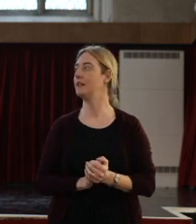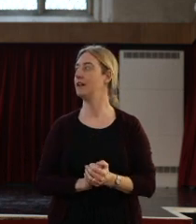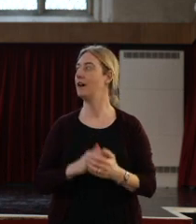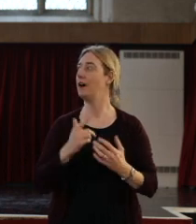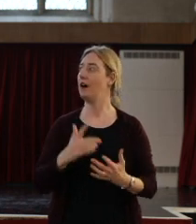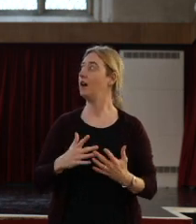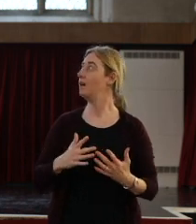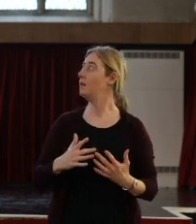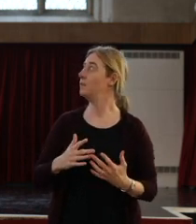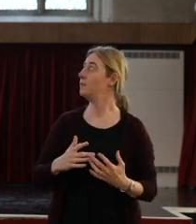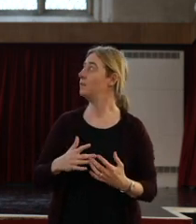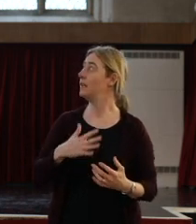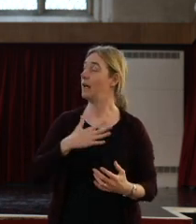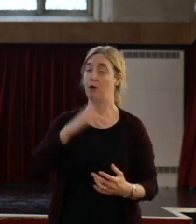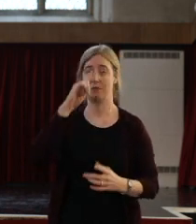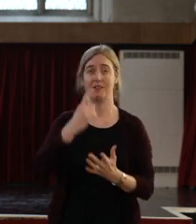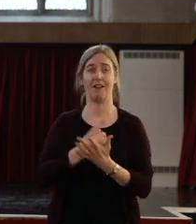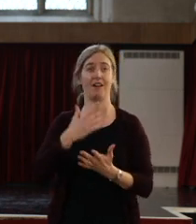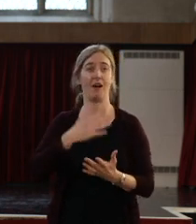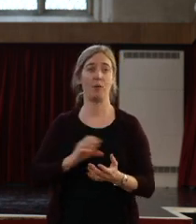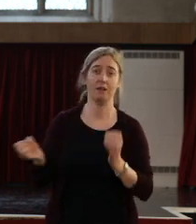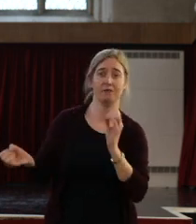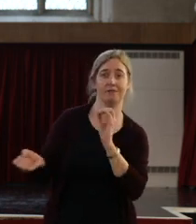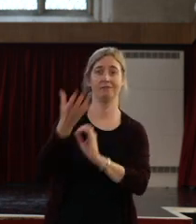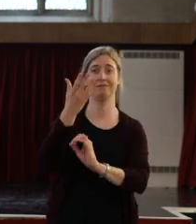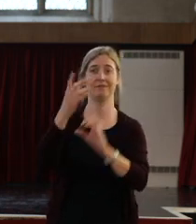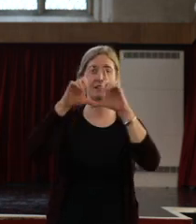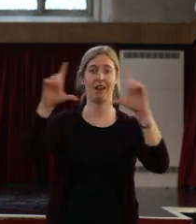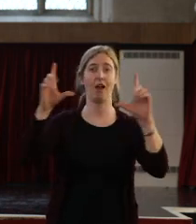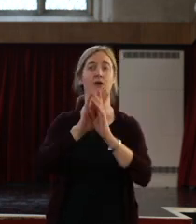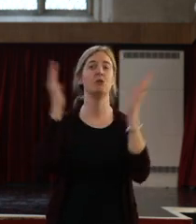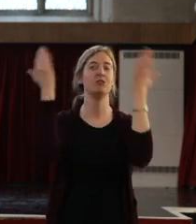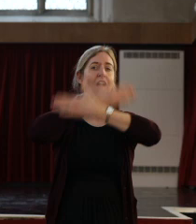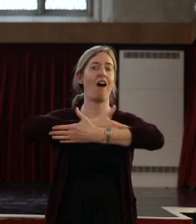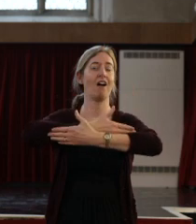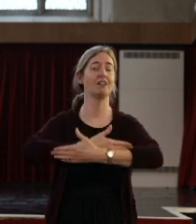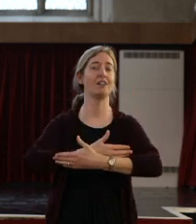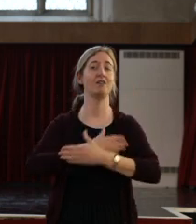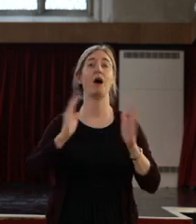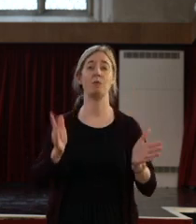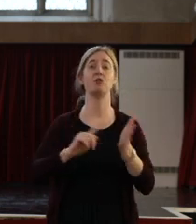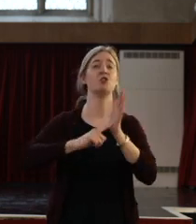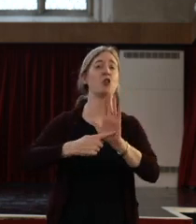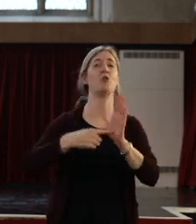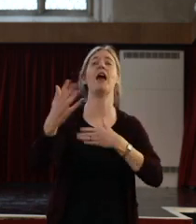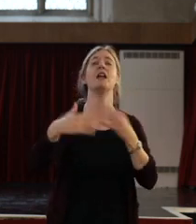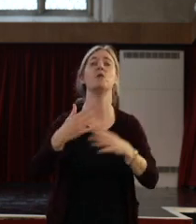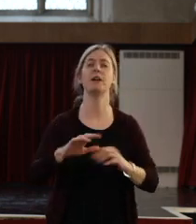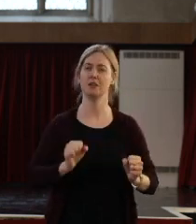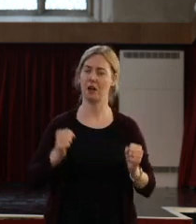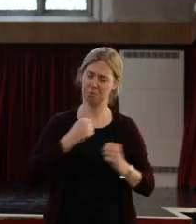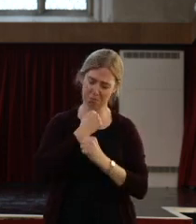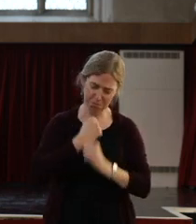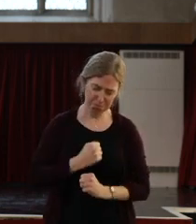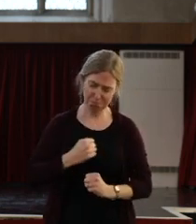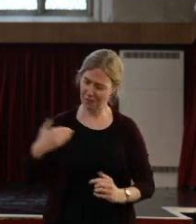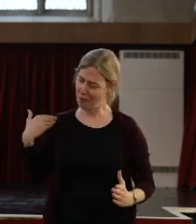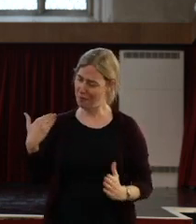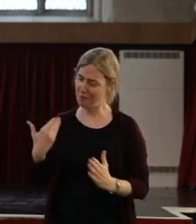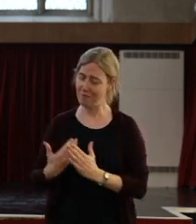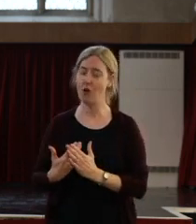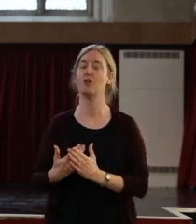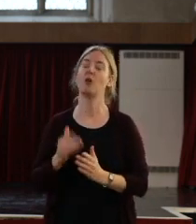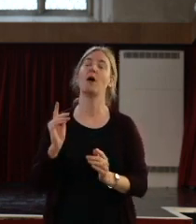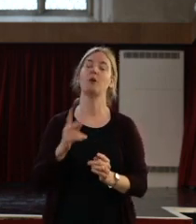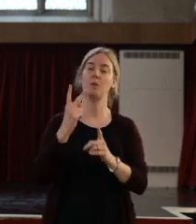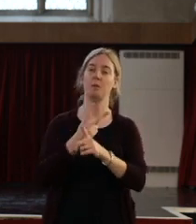mercilessly myself decided that now that I've got some darkness, I'm going to show the pretty pictures that I had just so that we can go through it,